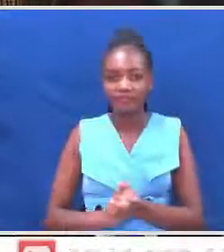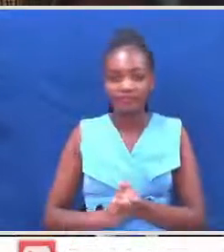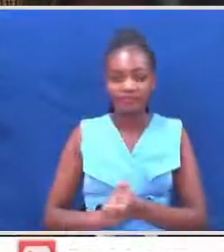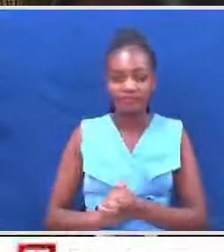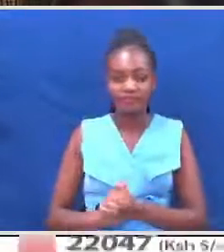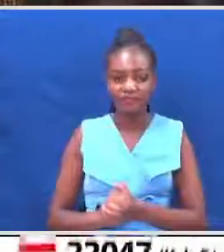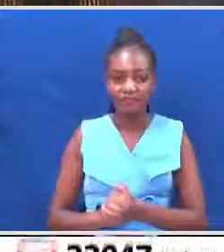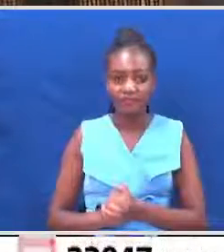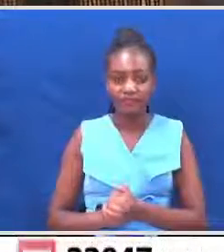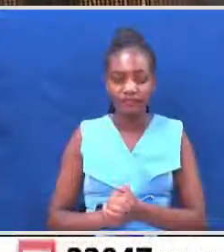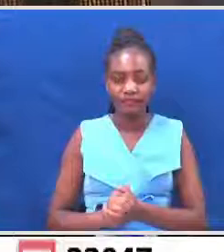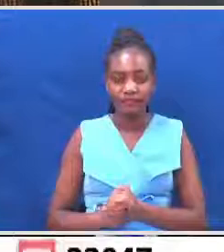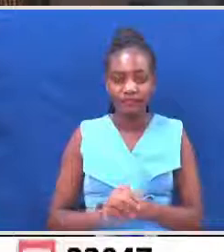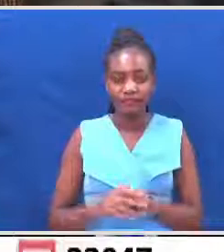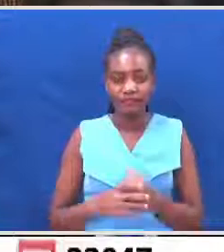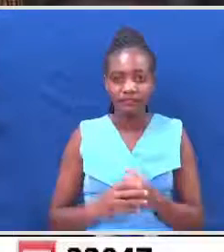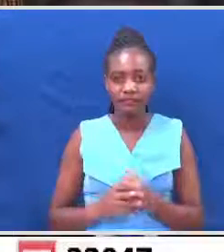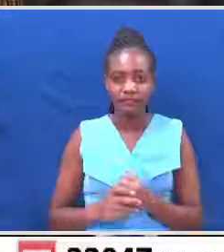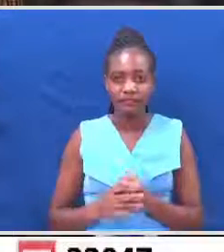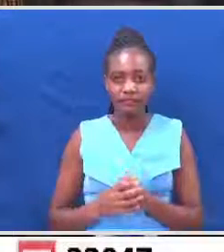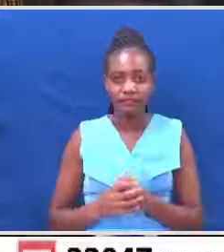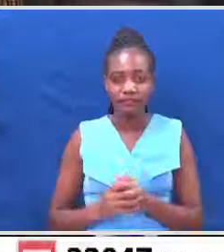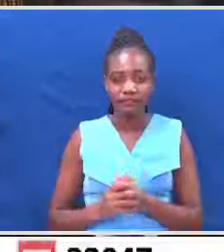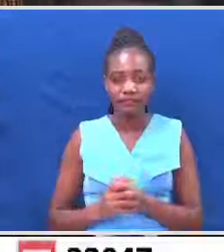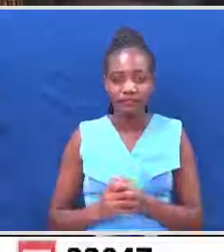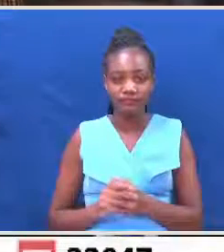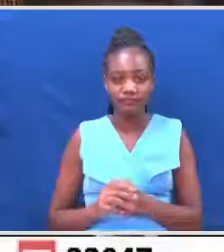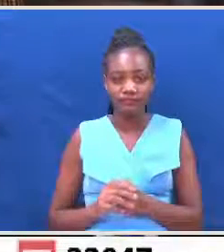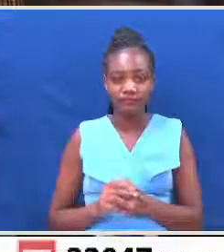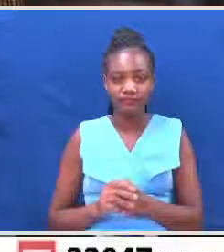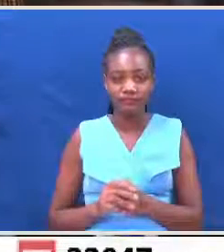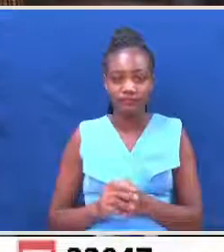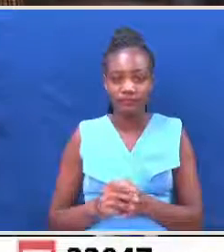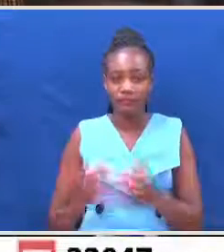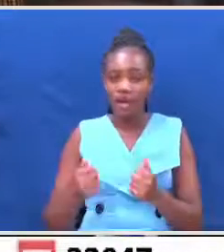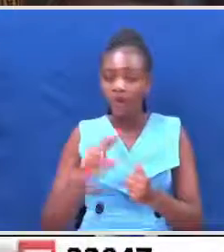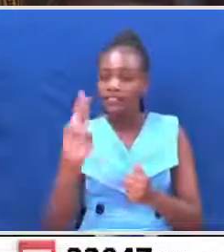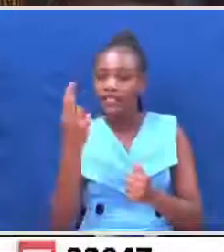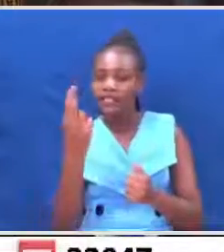Today your presentation seems that you are an outsider. Secondly,